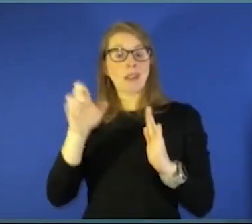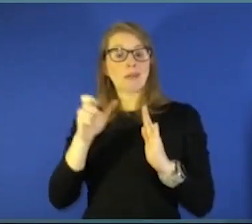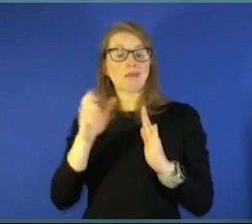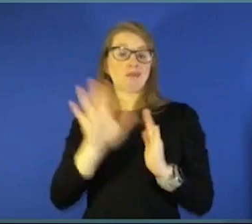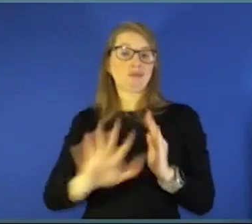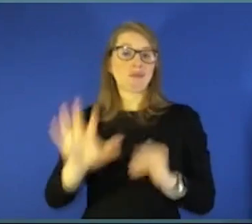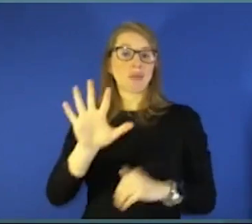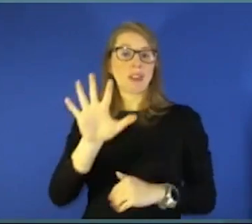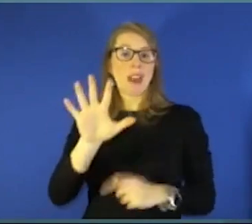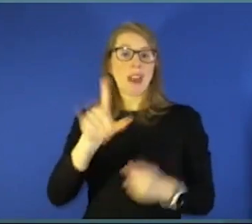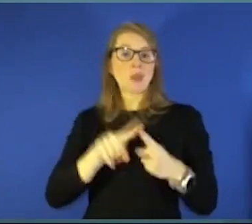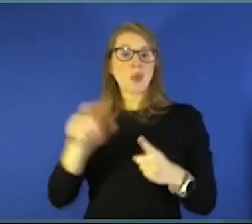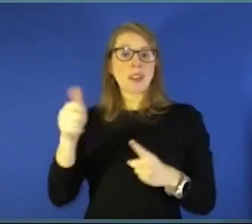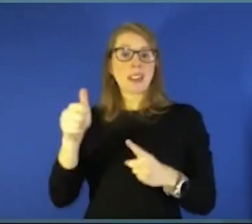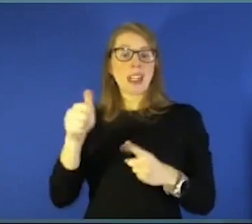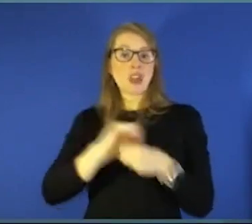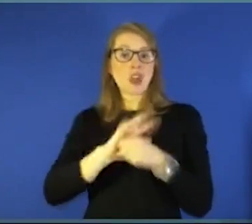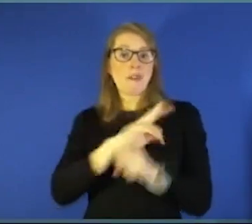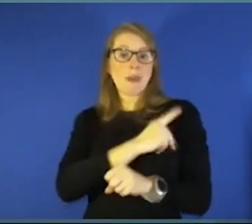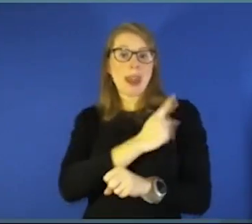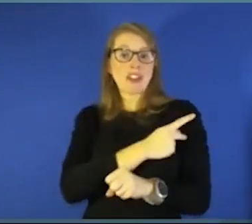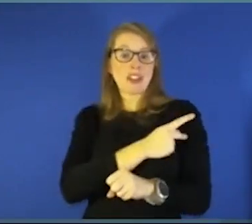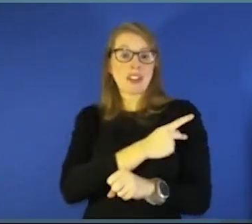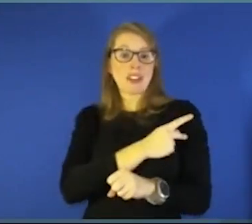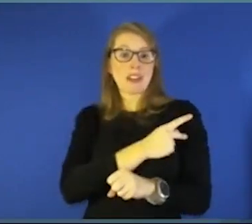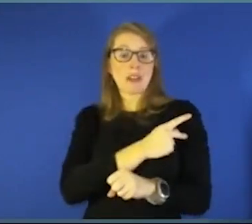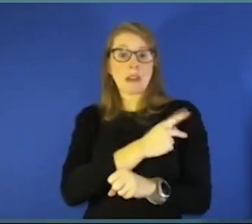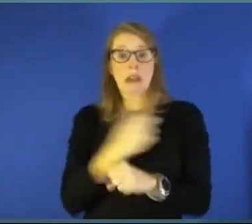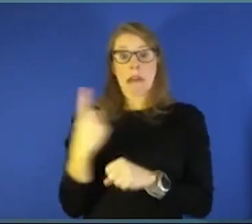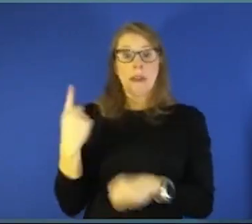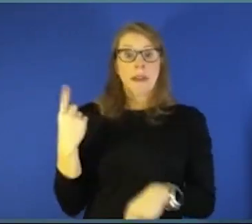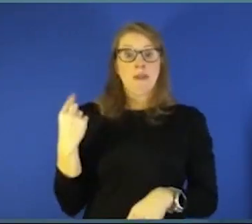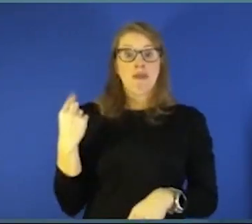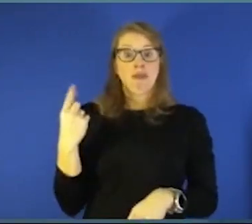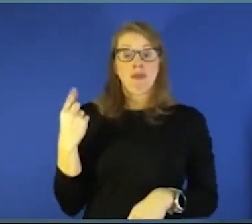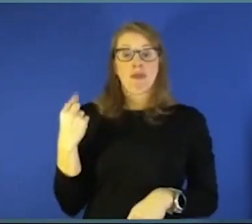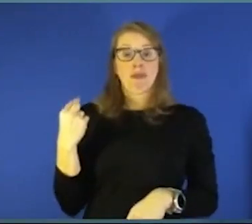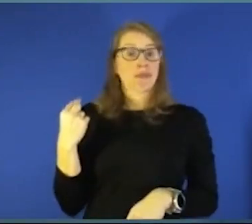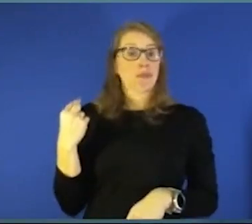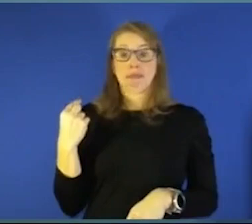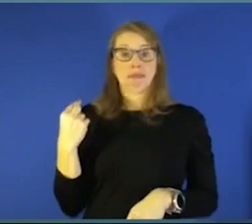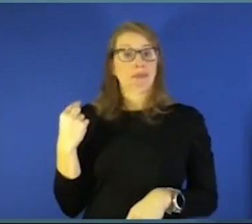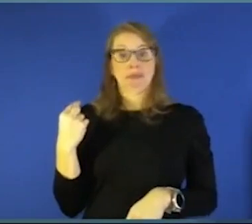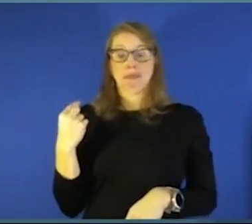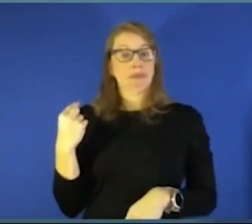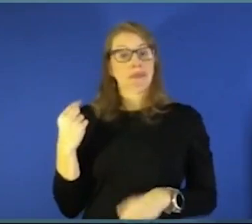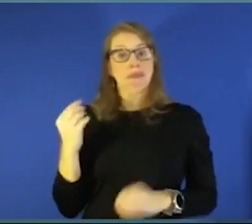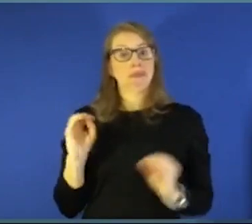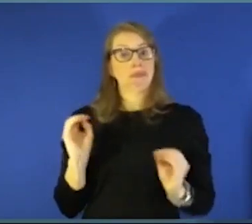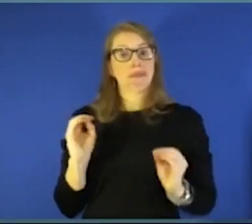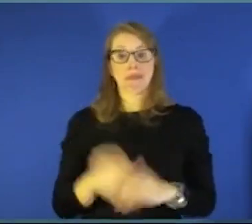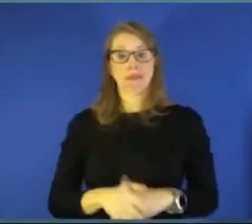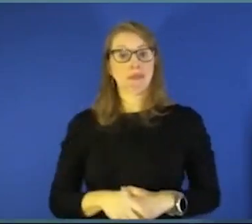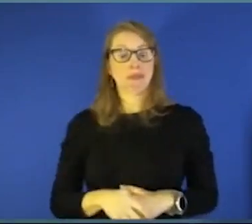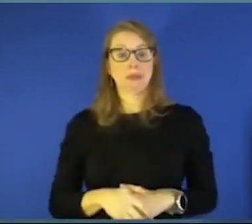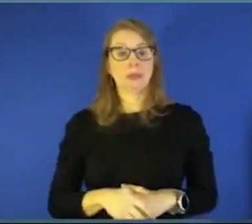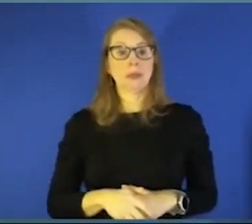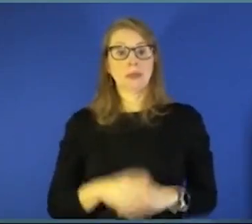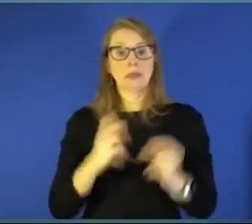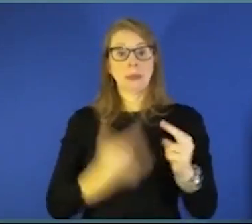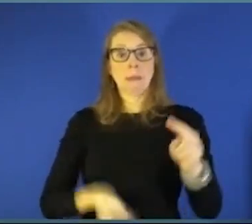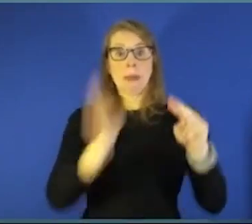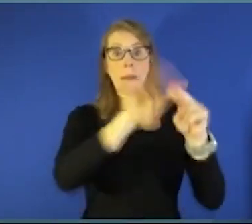5 to 10 COVID patients, which even a year ago, that was not the case. We've certainly seen an